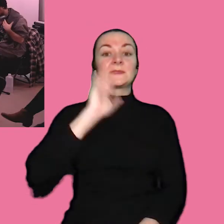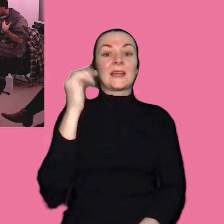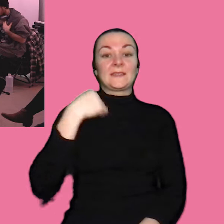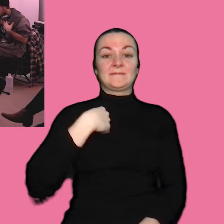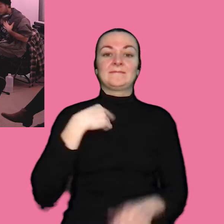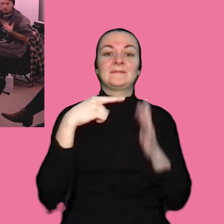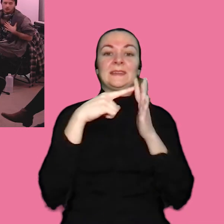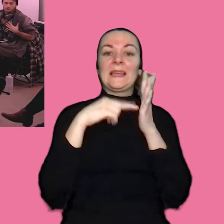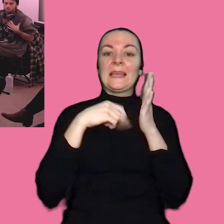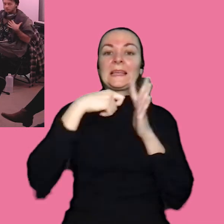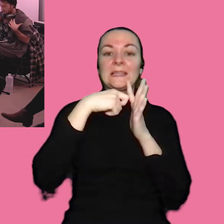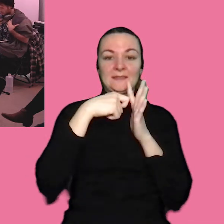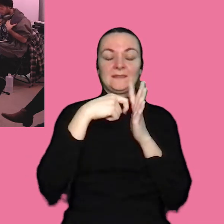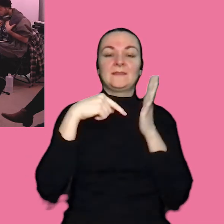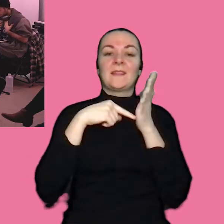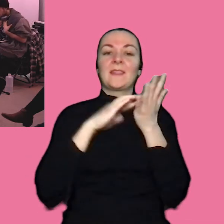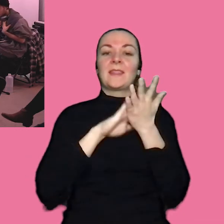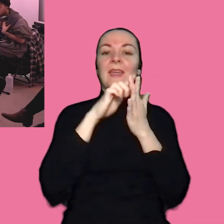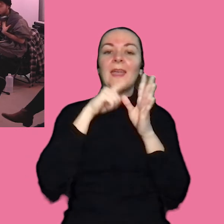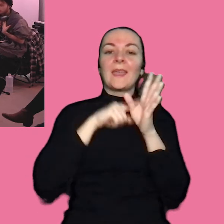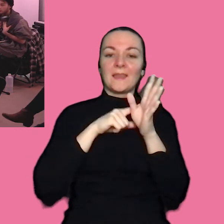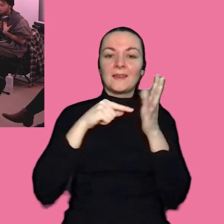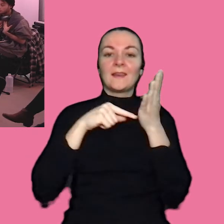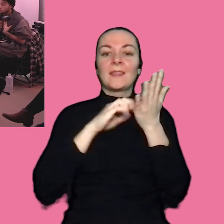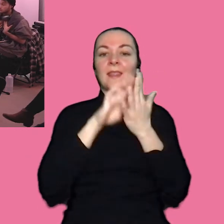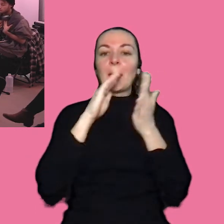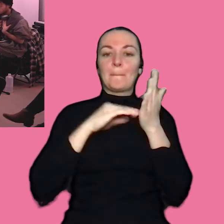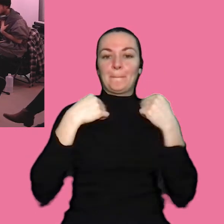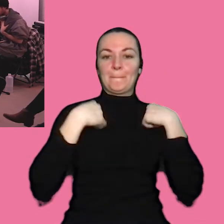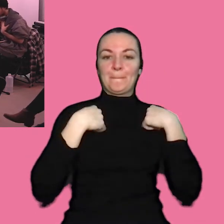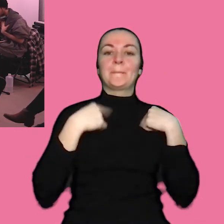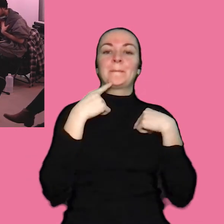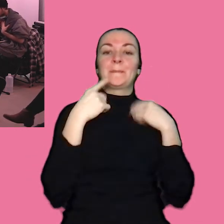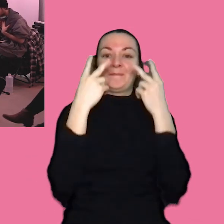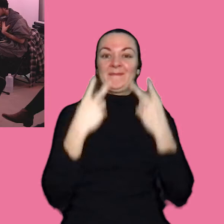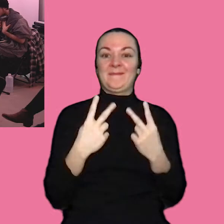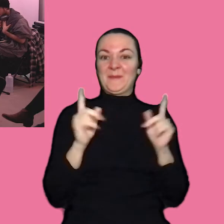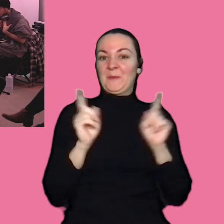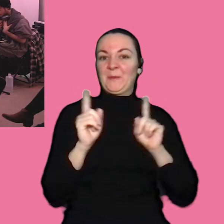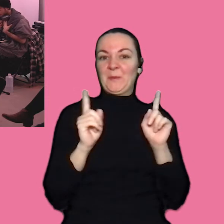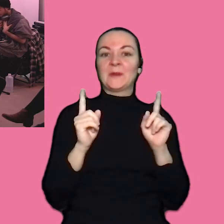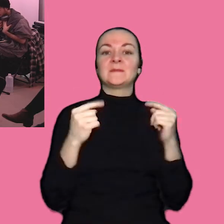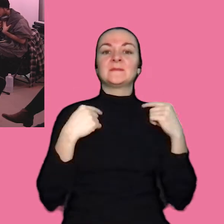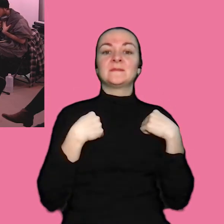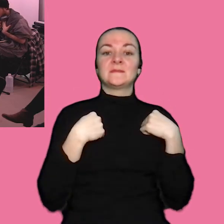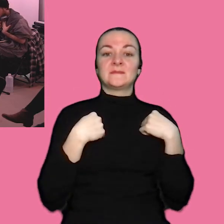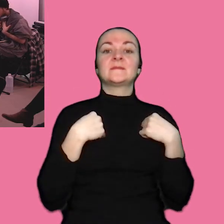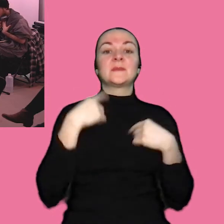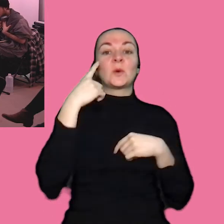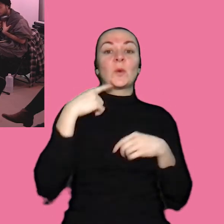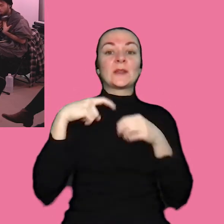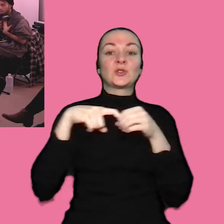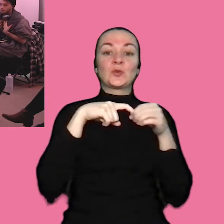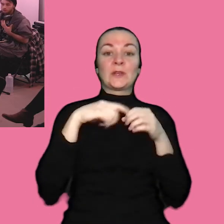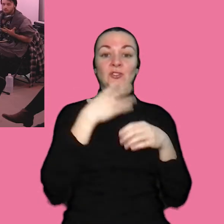Hi, I'm Ink. I use they, them pronouns. Short visual description. I